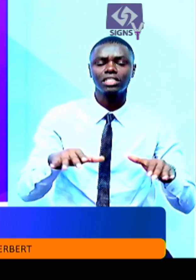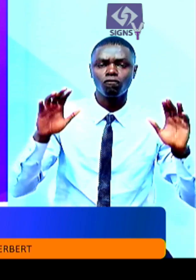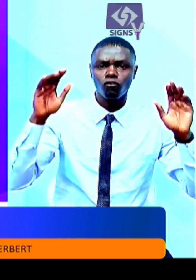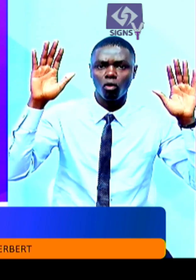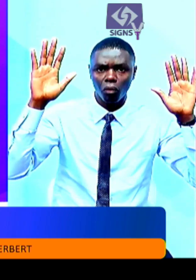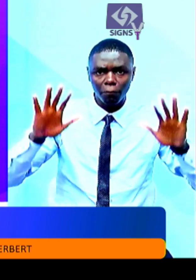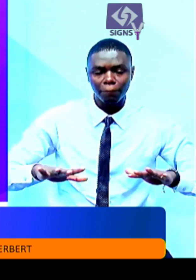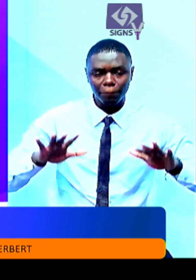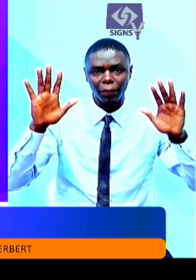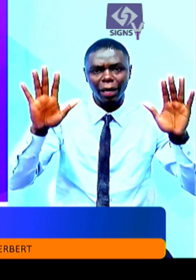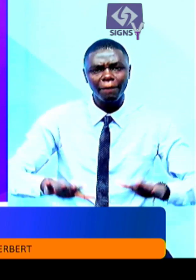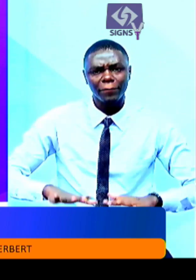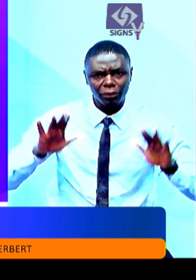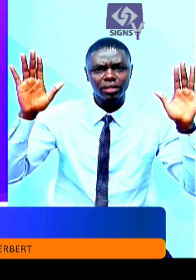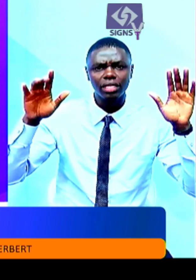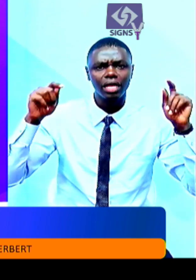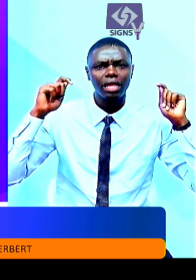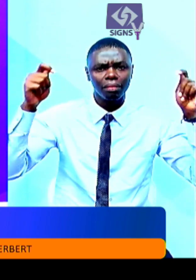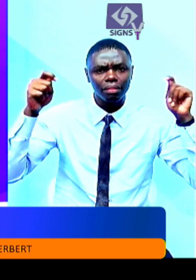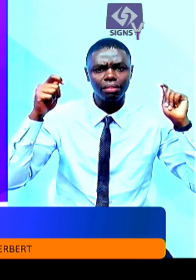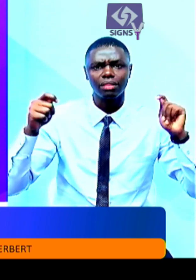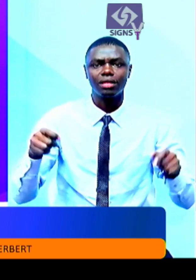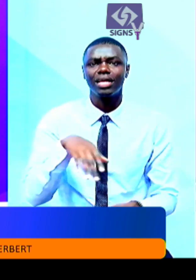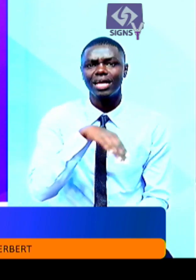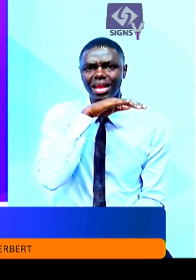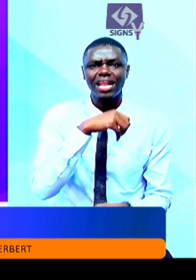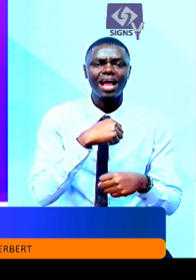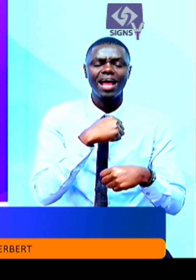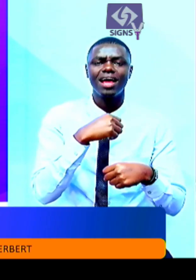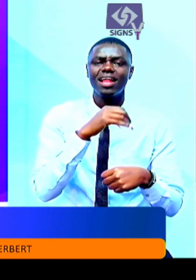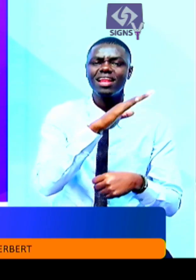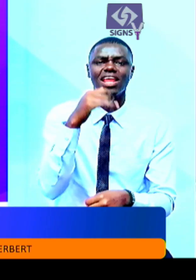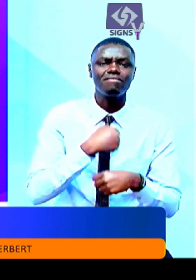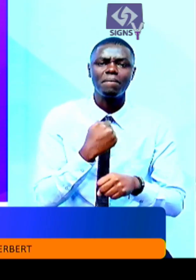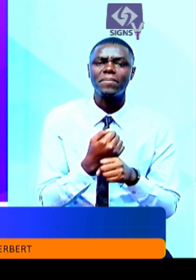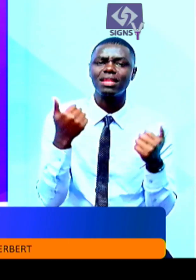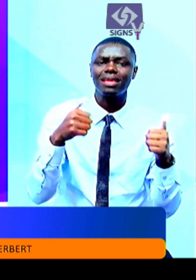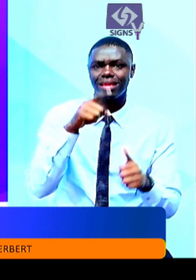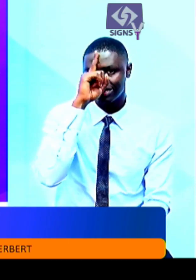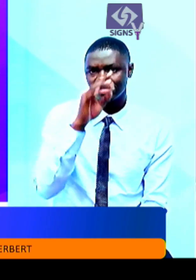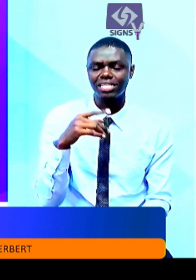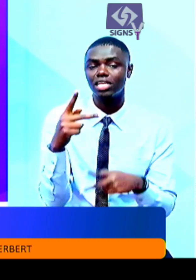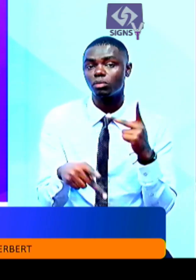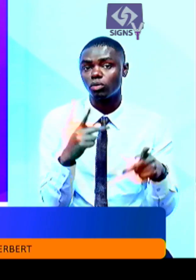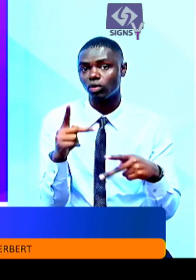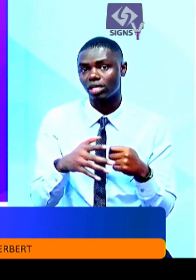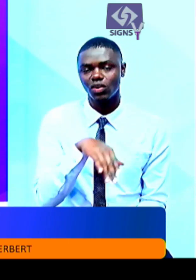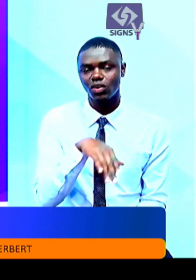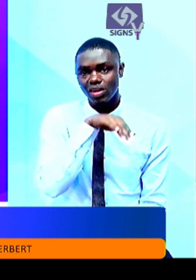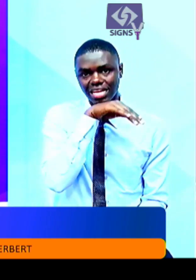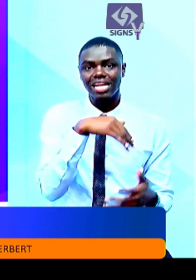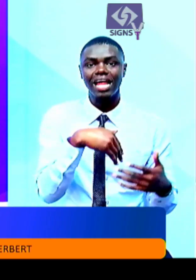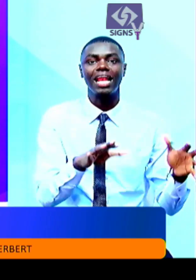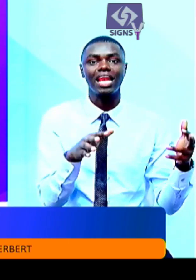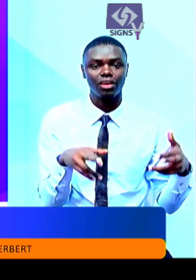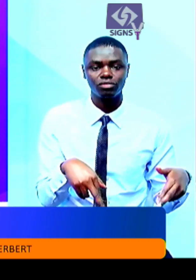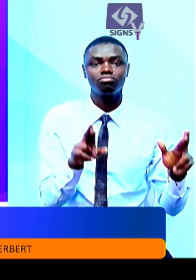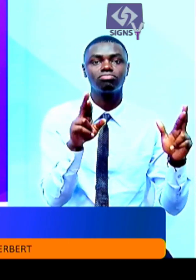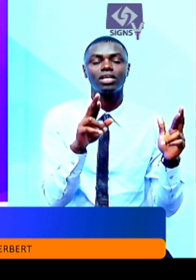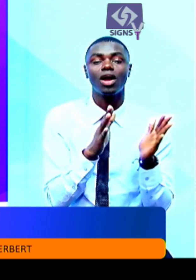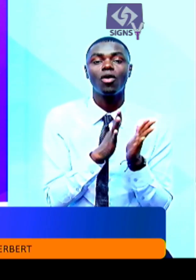of all mothers. But Raila never made any serious progress, especially the fact that Raila left the street with NADCO report